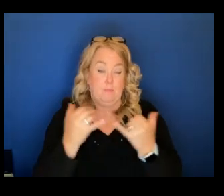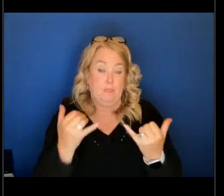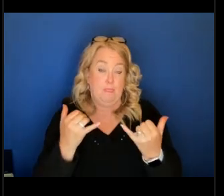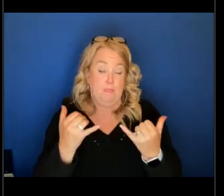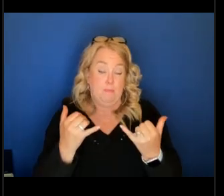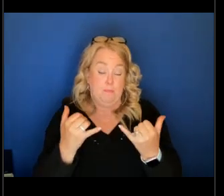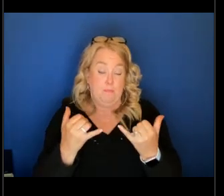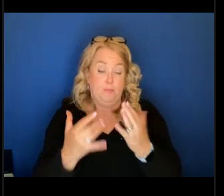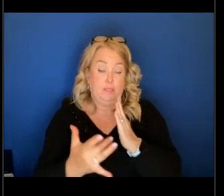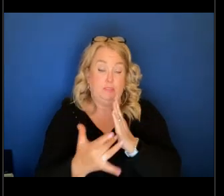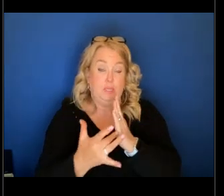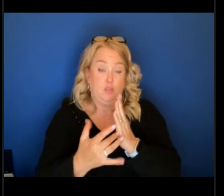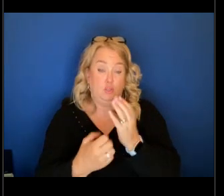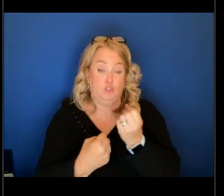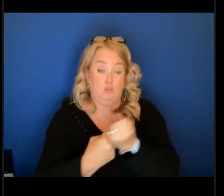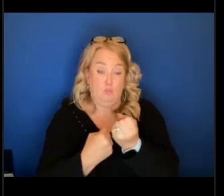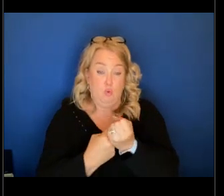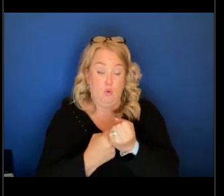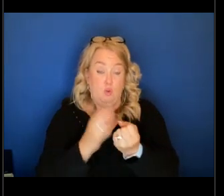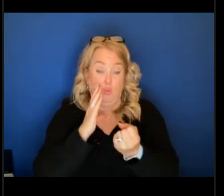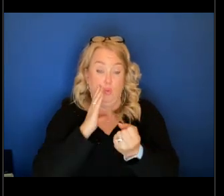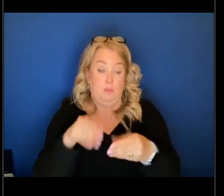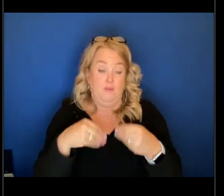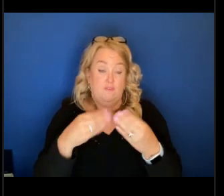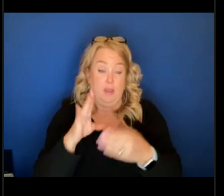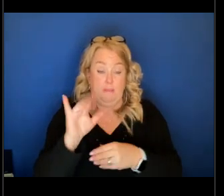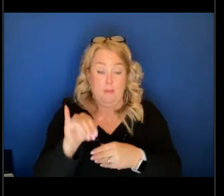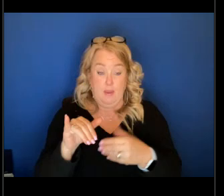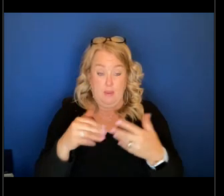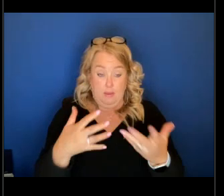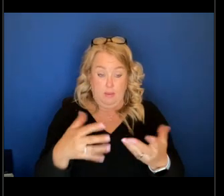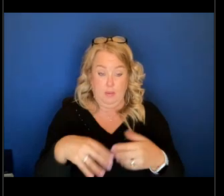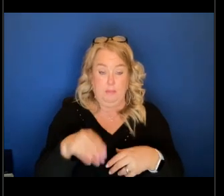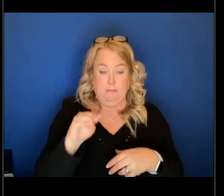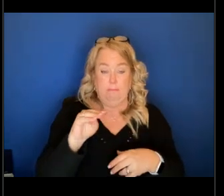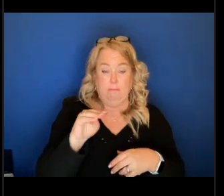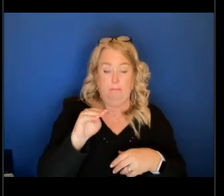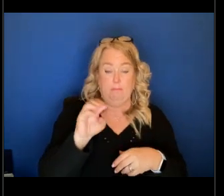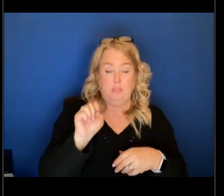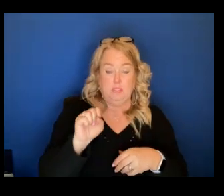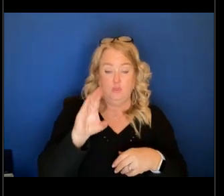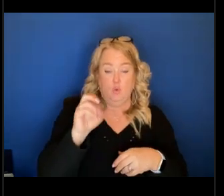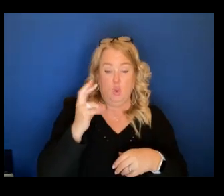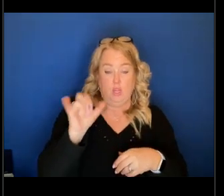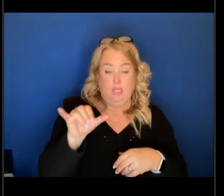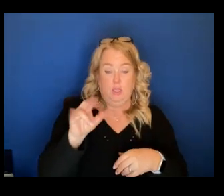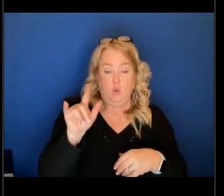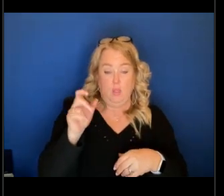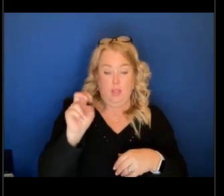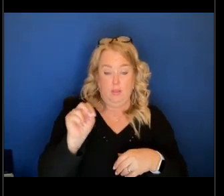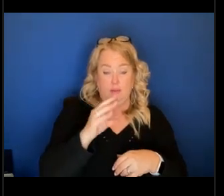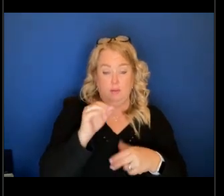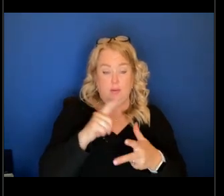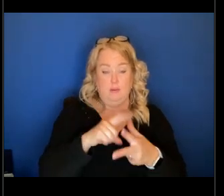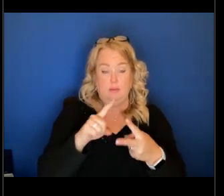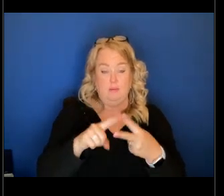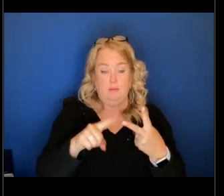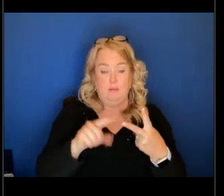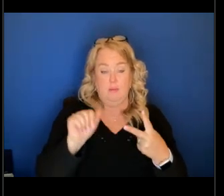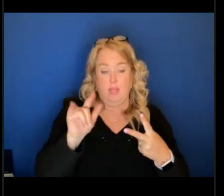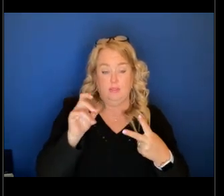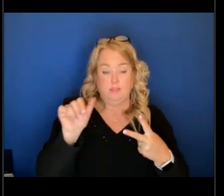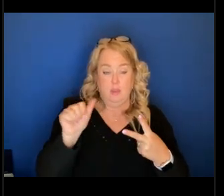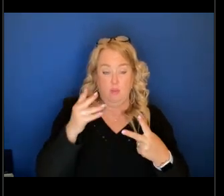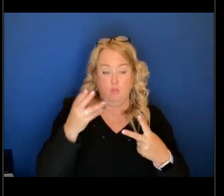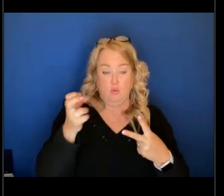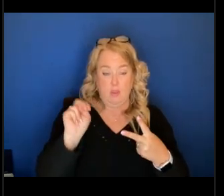Today, technical support will be provided by Ms. Corey Nolan and Ms. Alexia Brown.